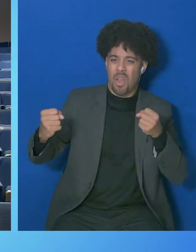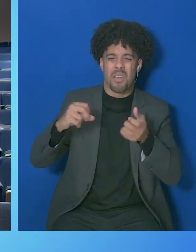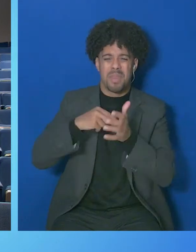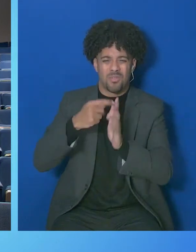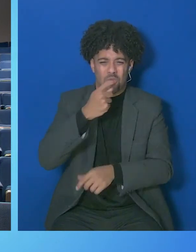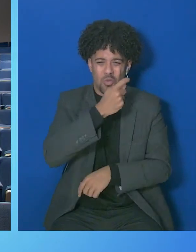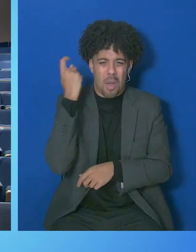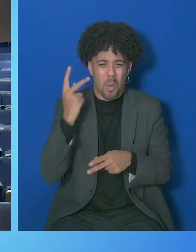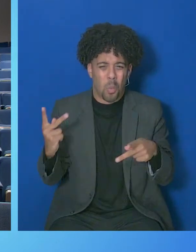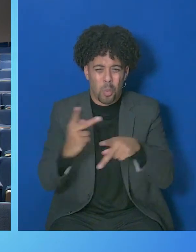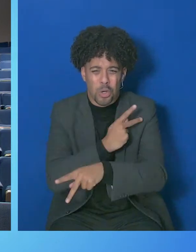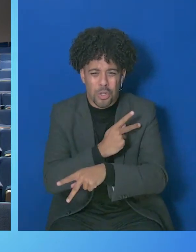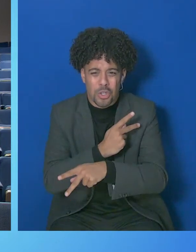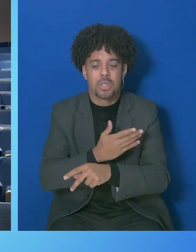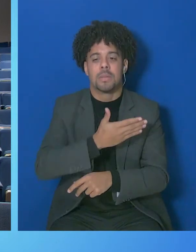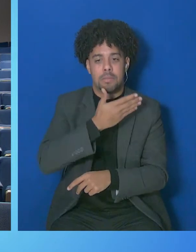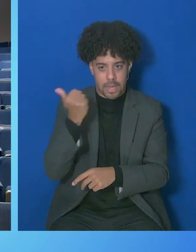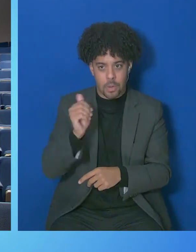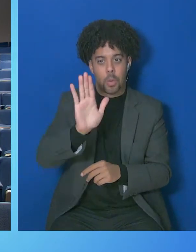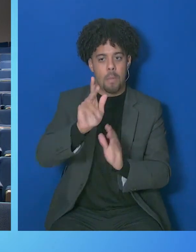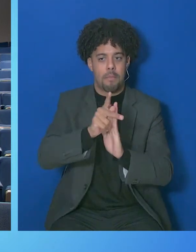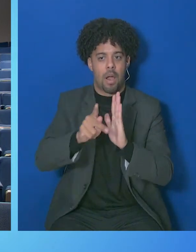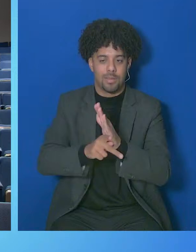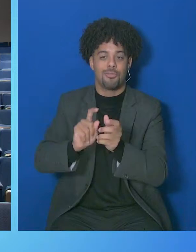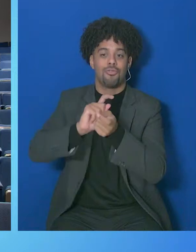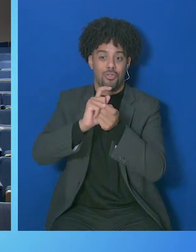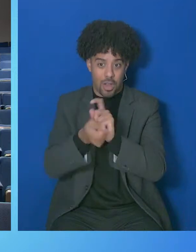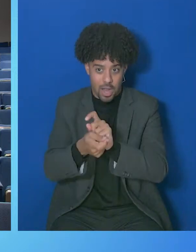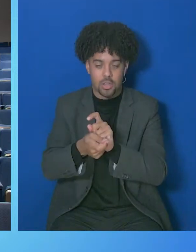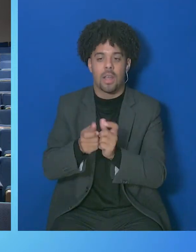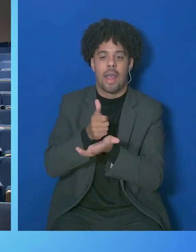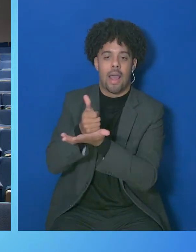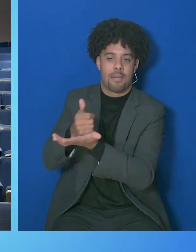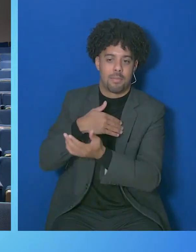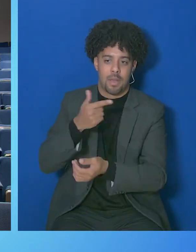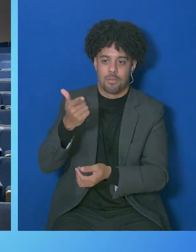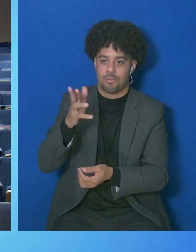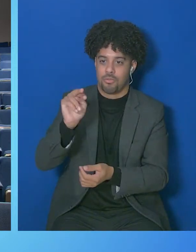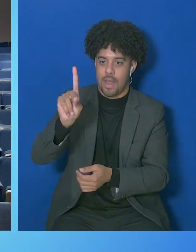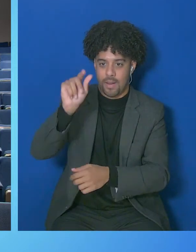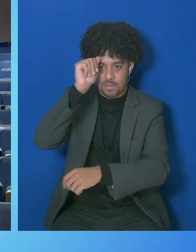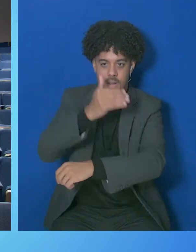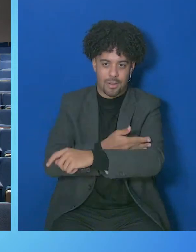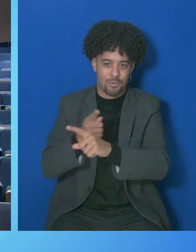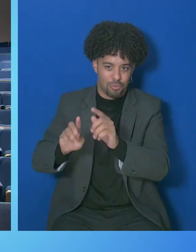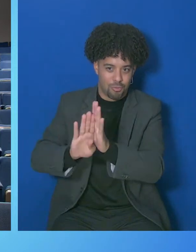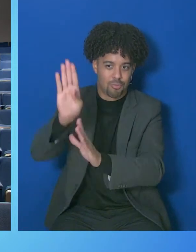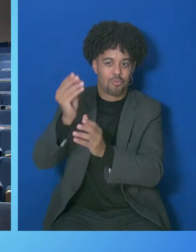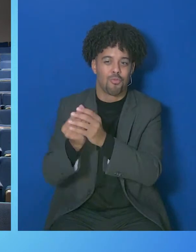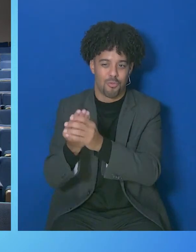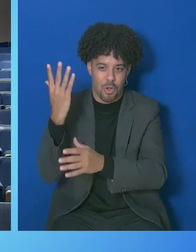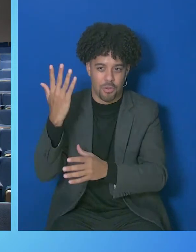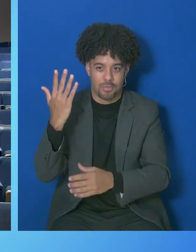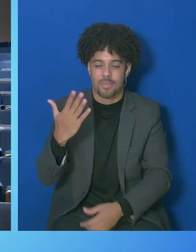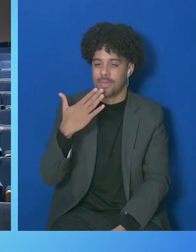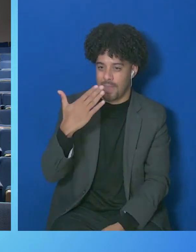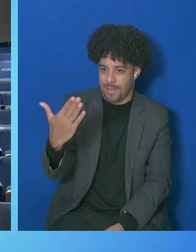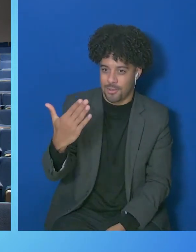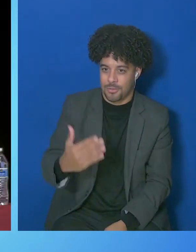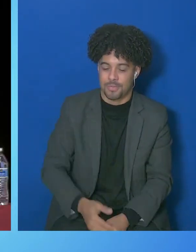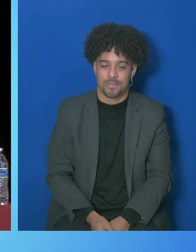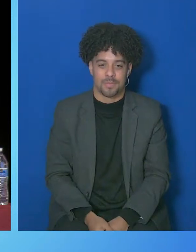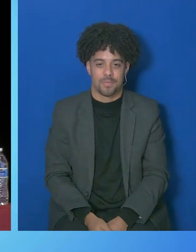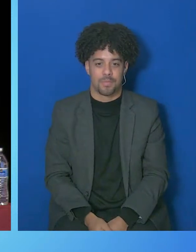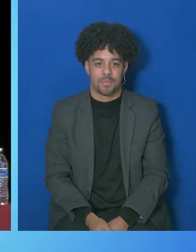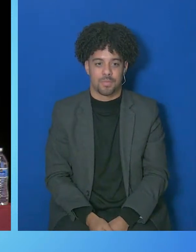change your policy so my grandson can grow. Thank you." Thank you. Thank you. Carmen, thank